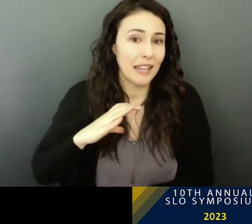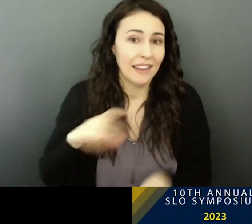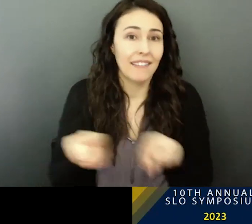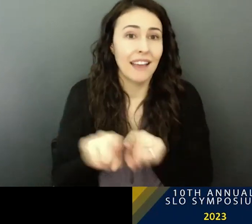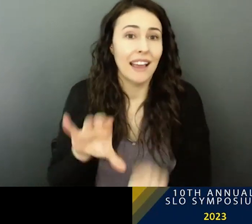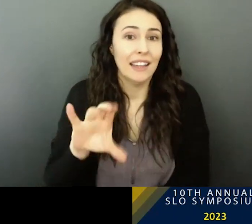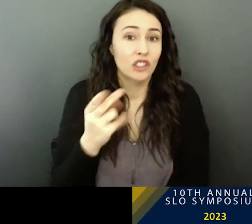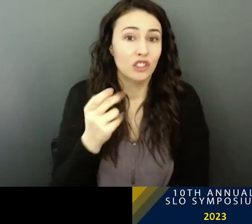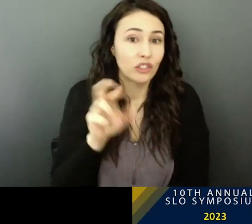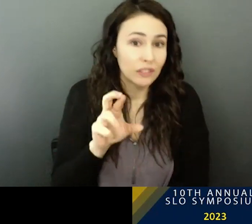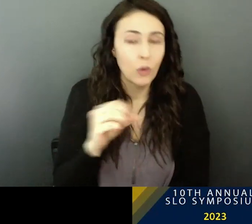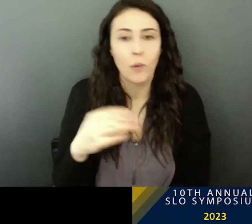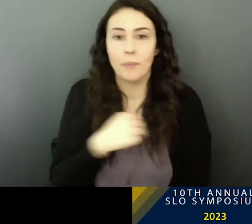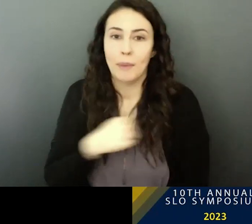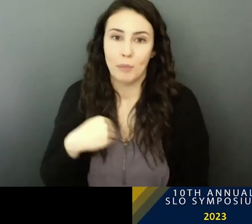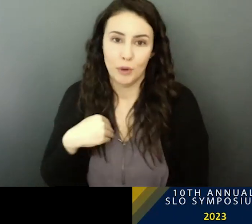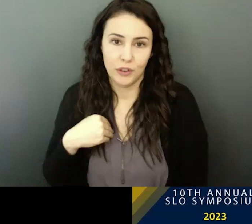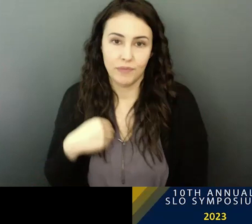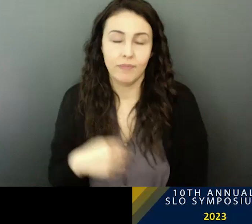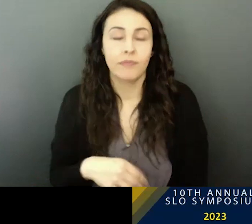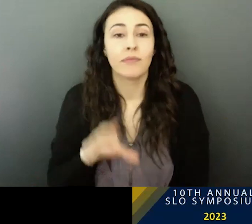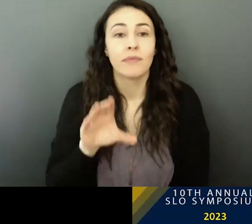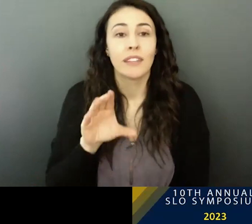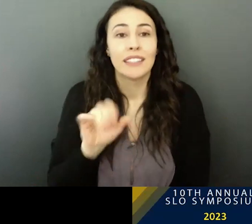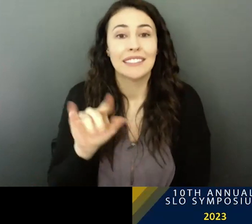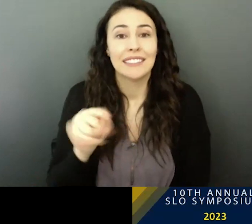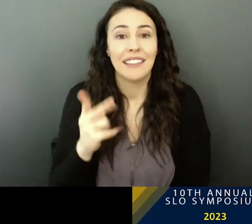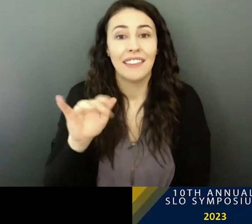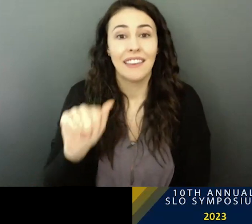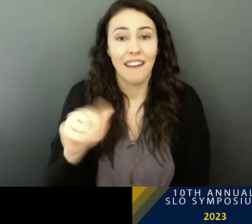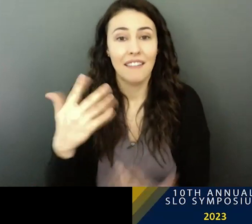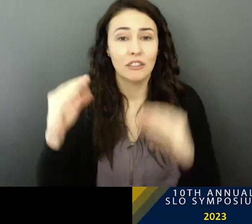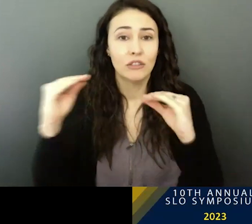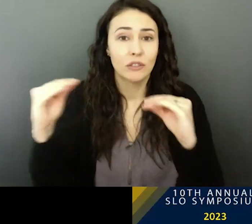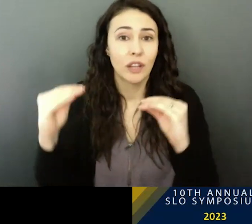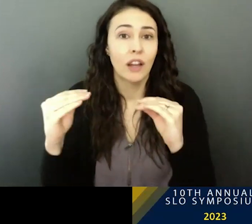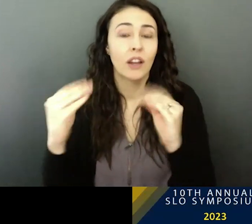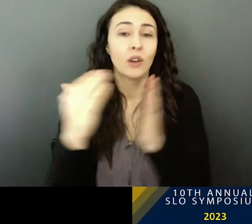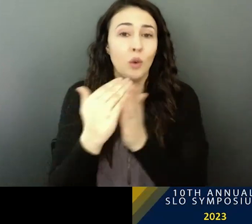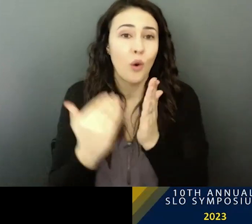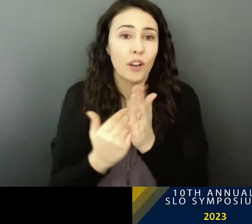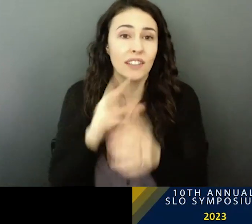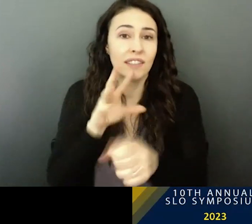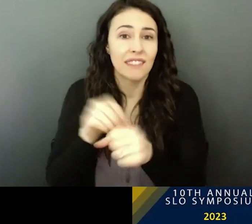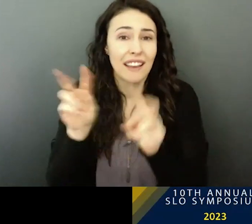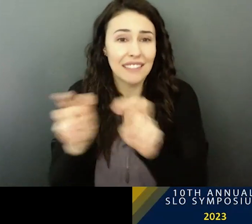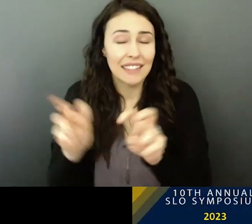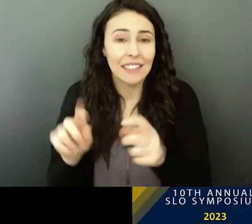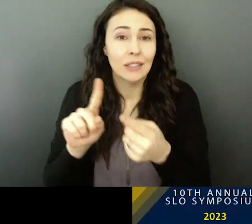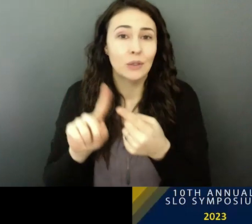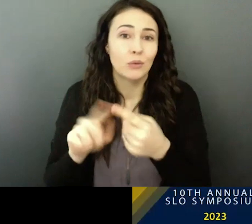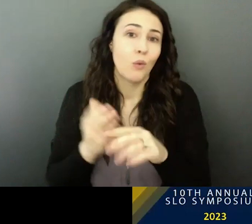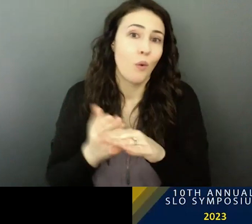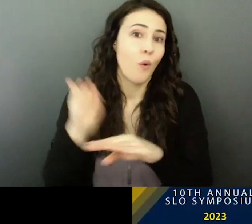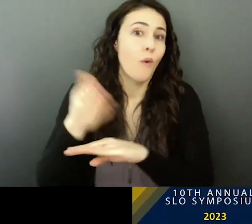member. Cynthia has taught courses in assessment to over 1,000 emerging and